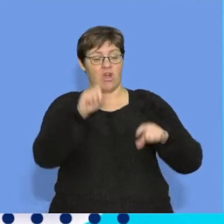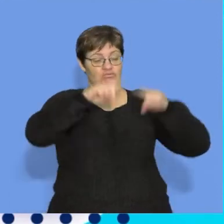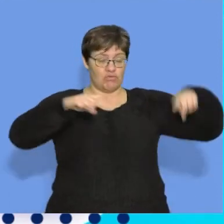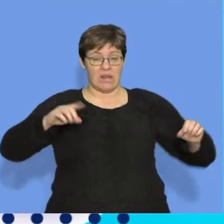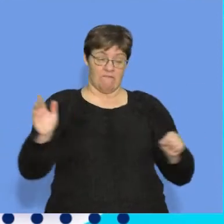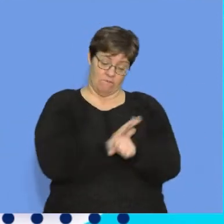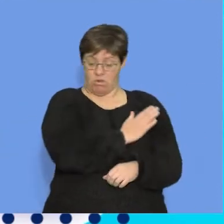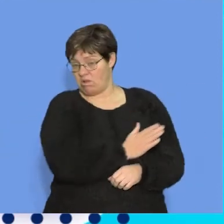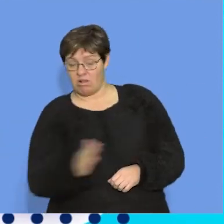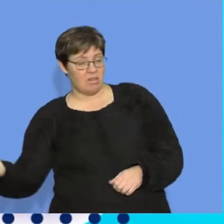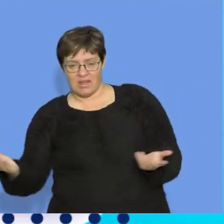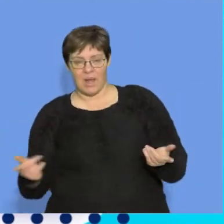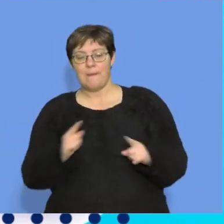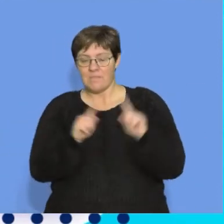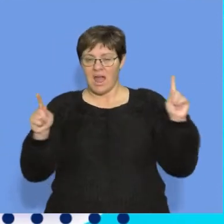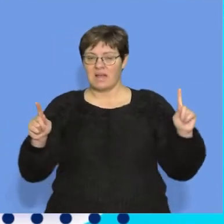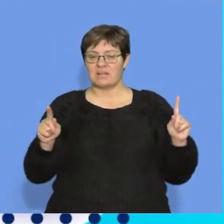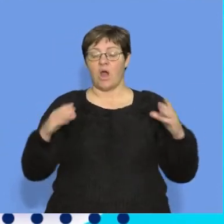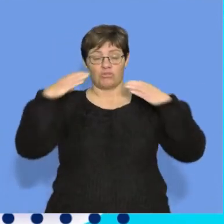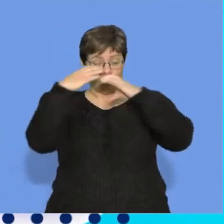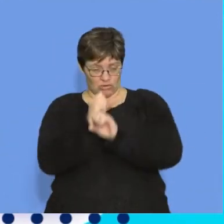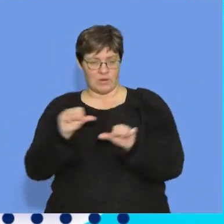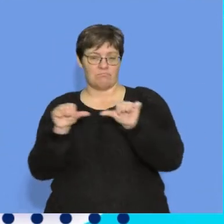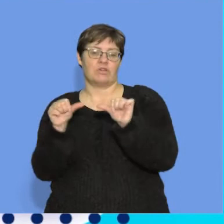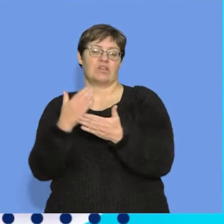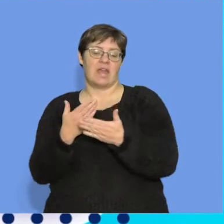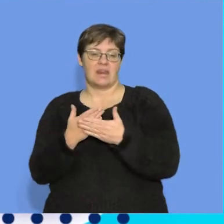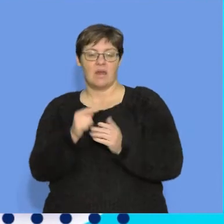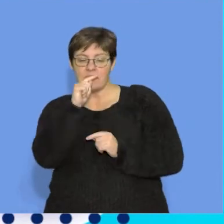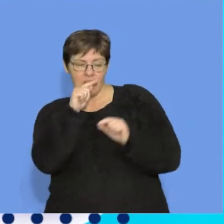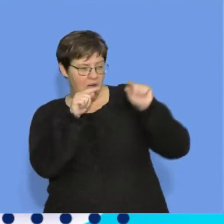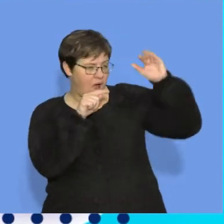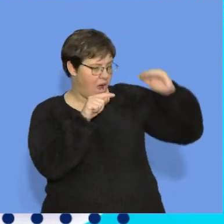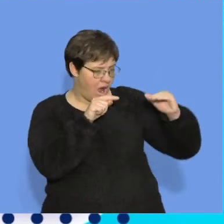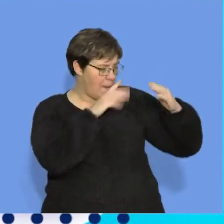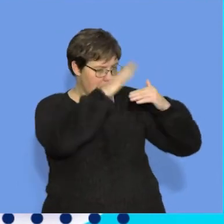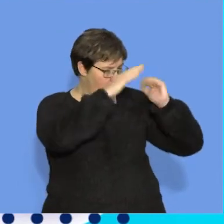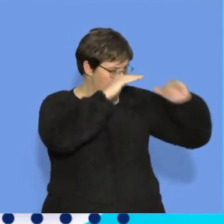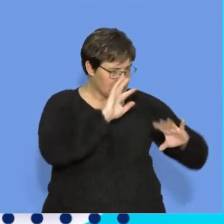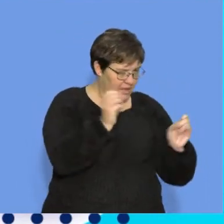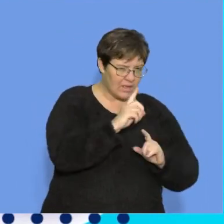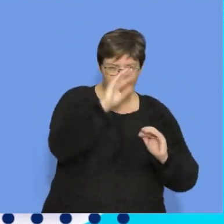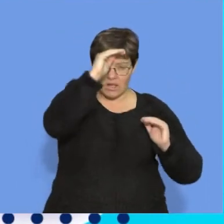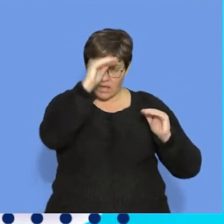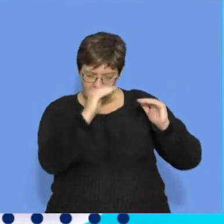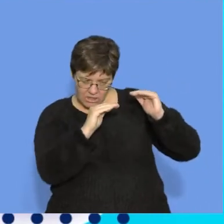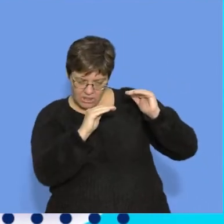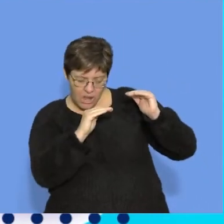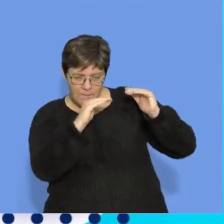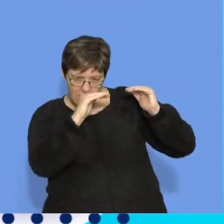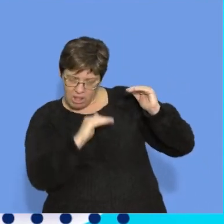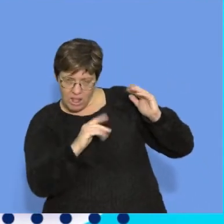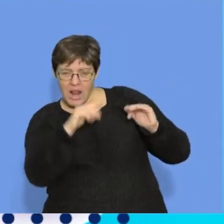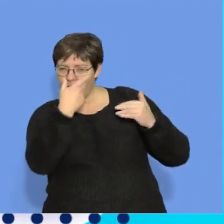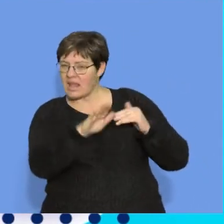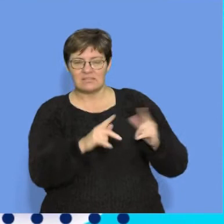time, but we can measure concentration, and we can see when concentration is constant. Even if it was in a big container, like